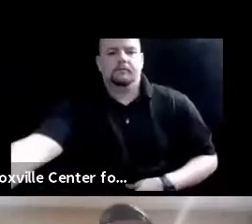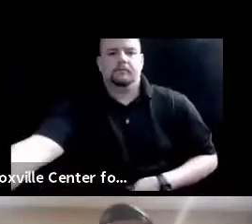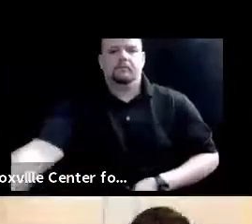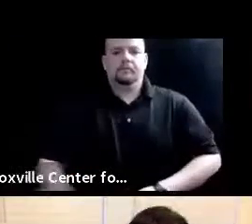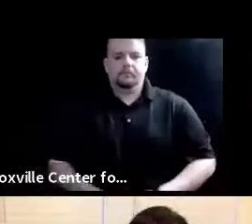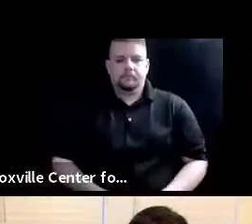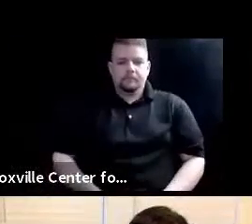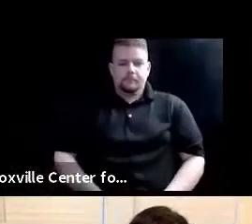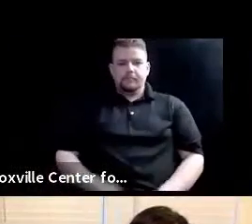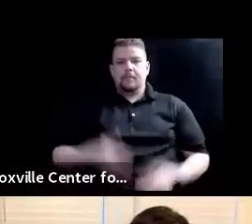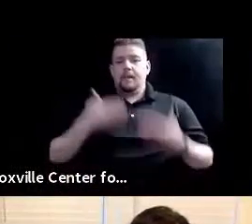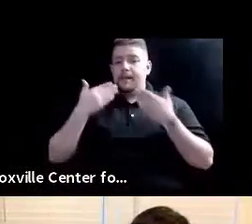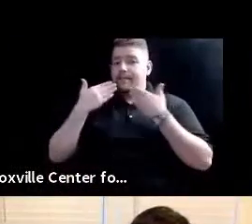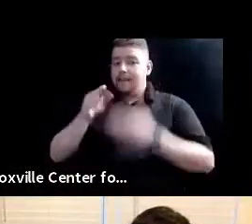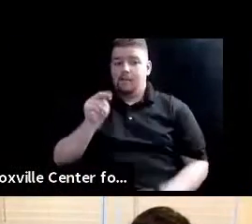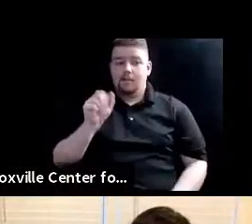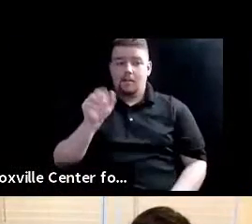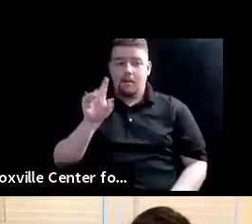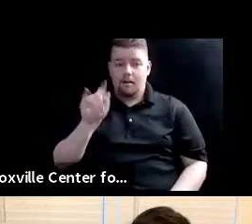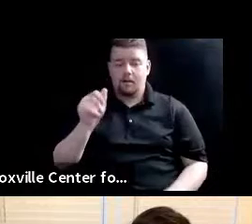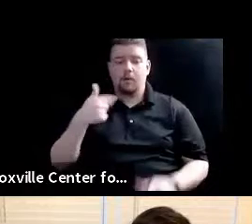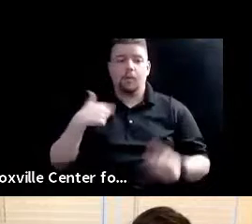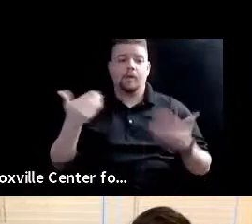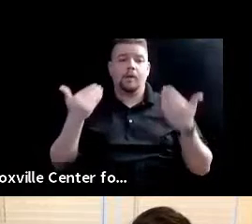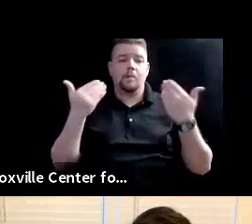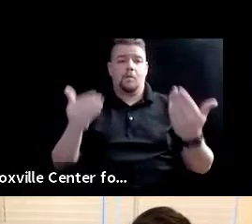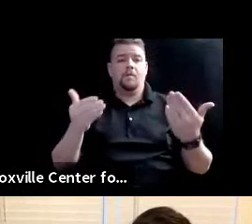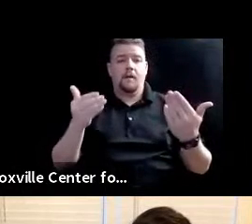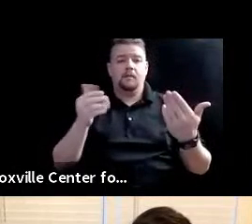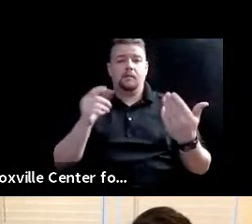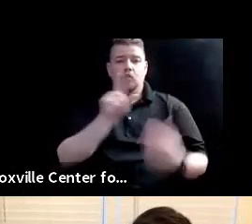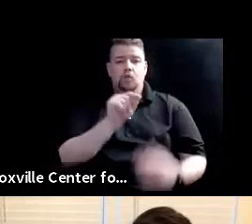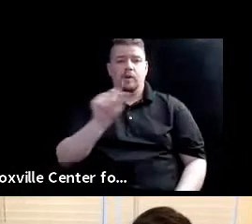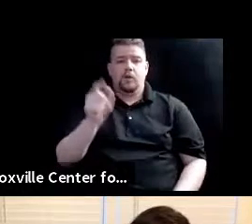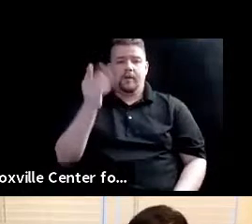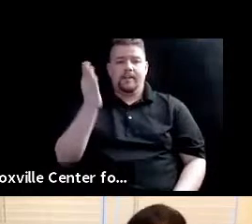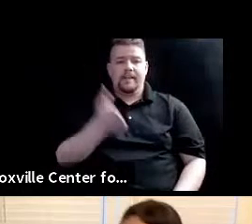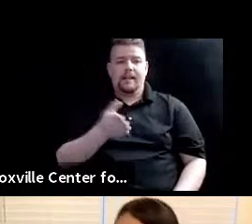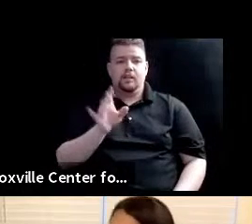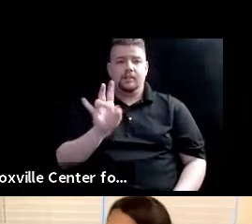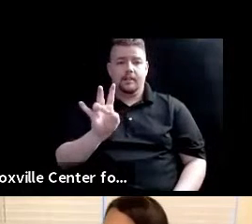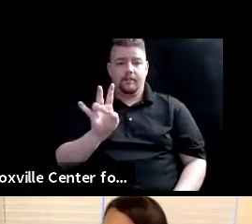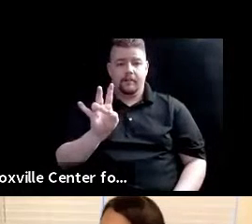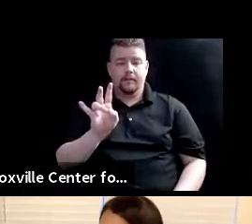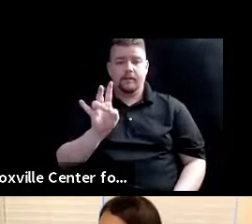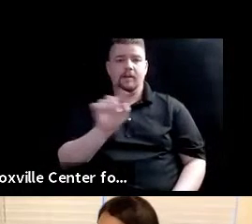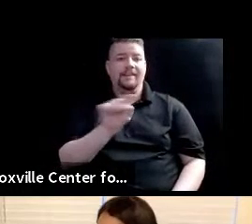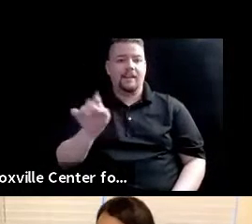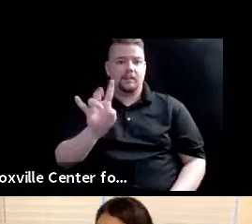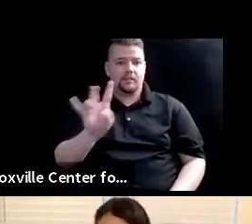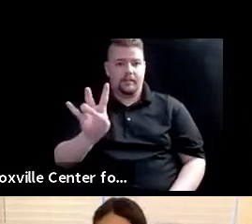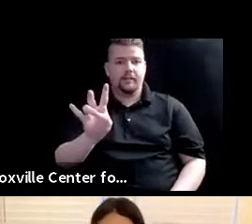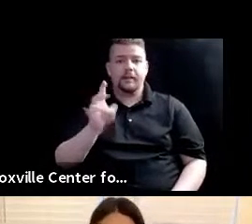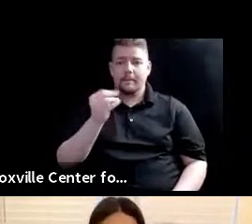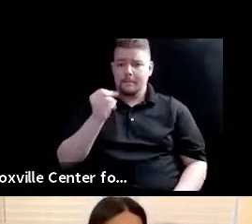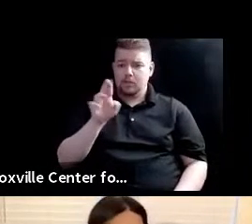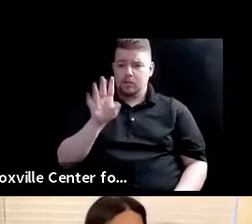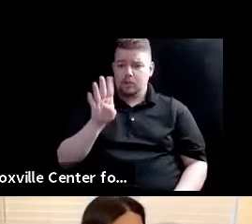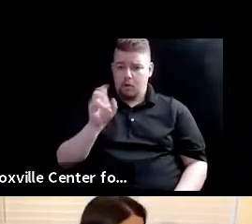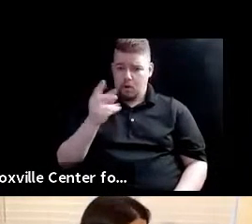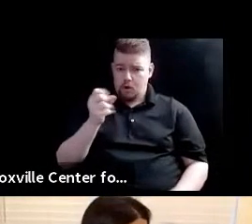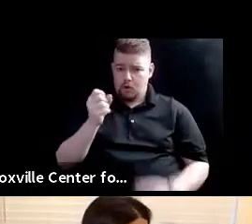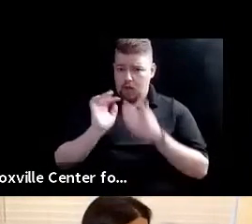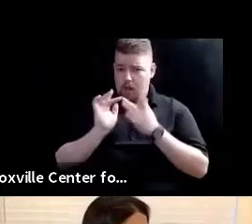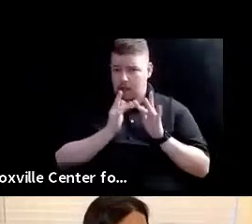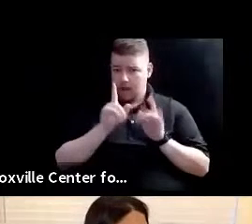Thank you, Narda. So we will move on to 2020-7. Do we have Mr. Burleson on the line?